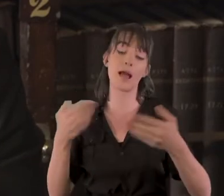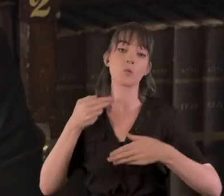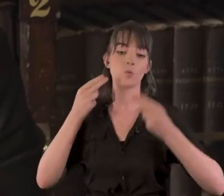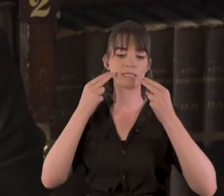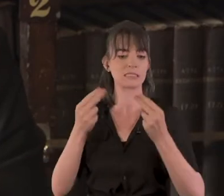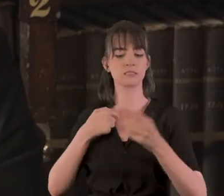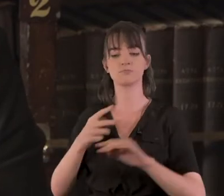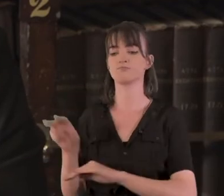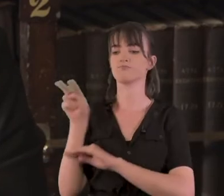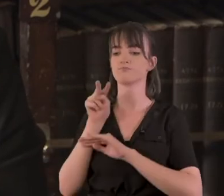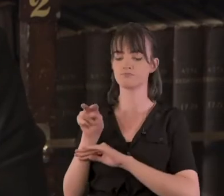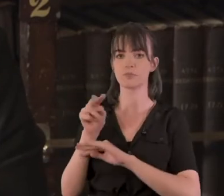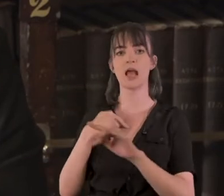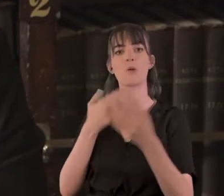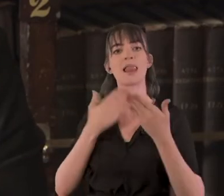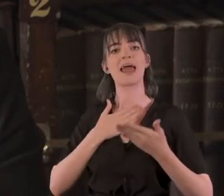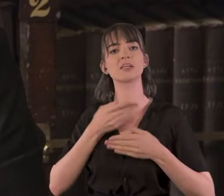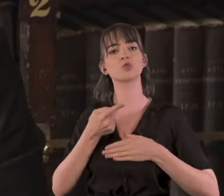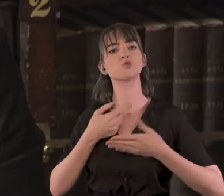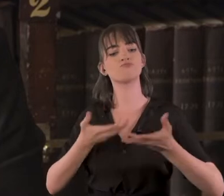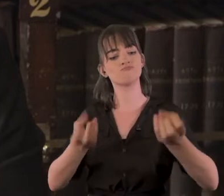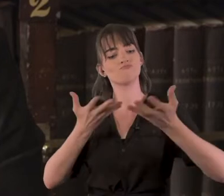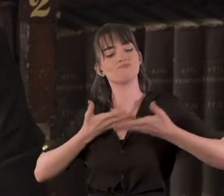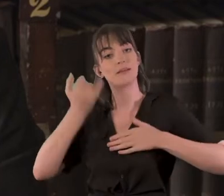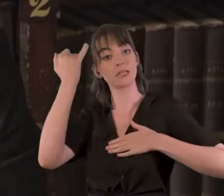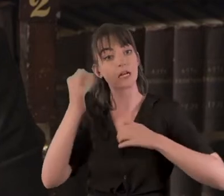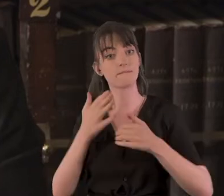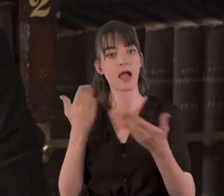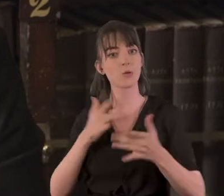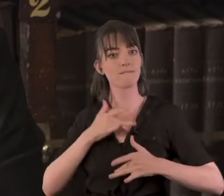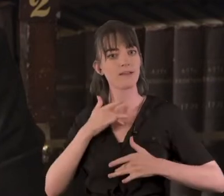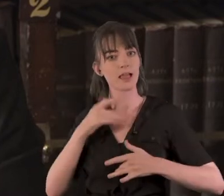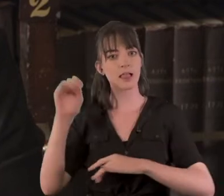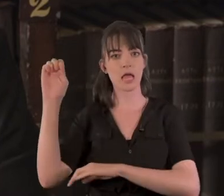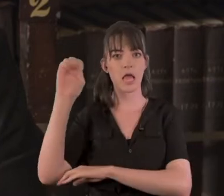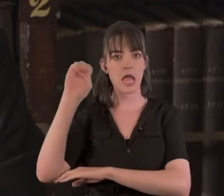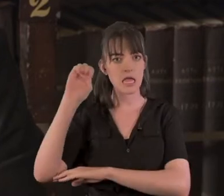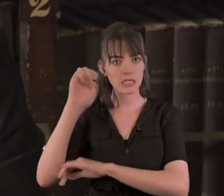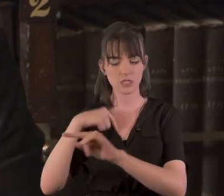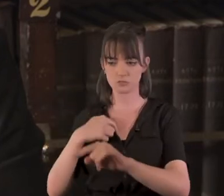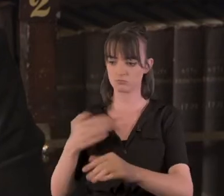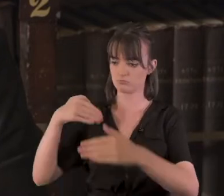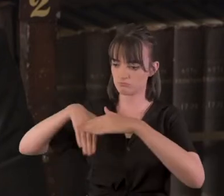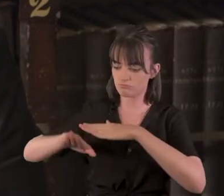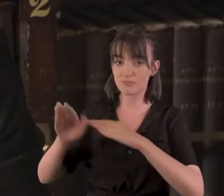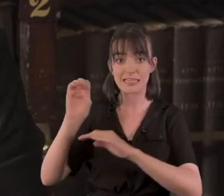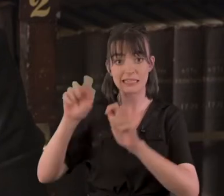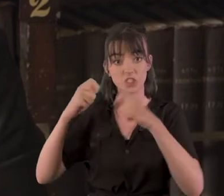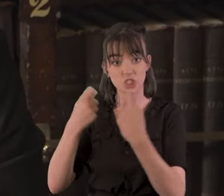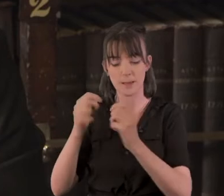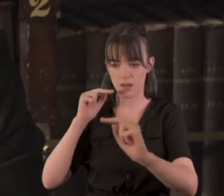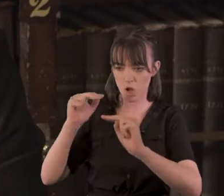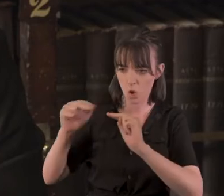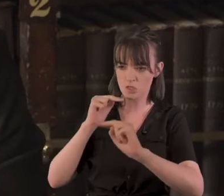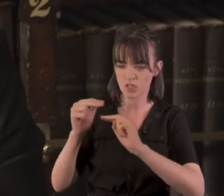to give us a sense of what you feel the British position going into those negotiations was, and